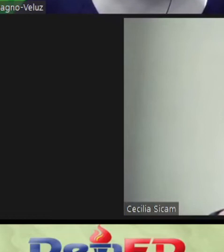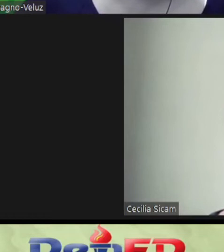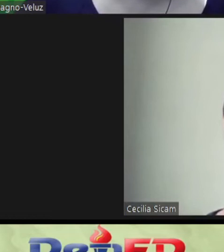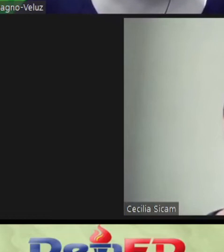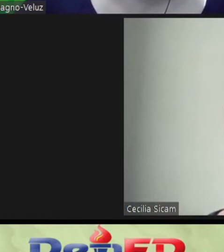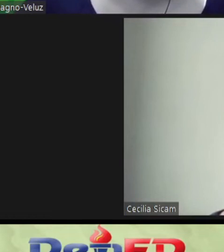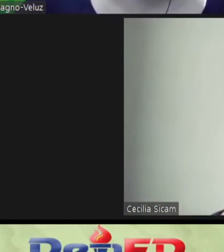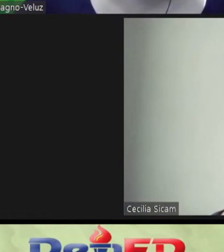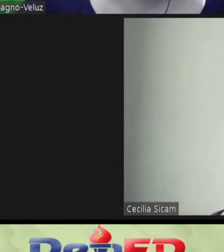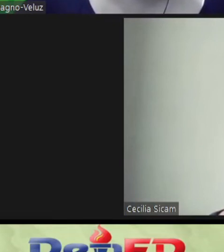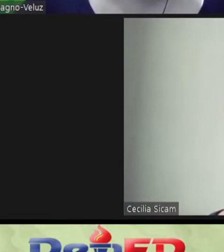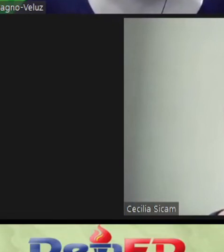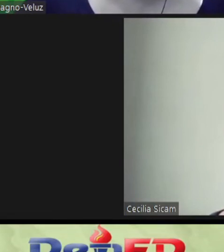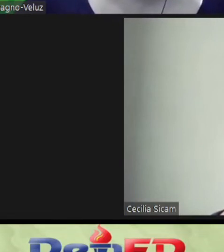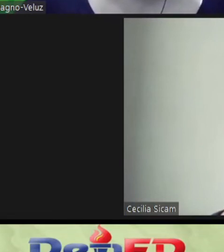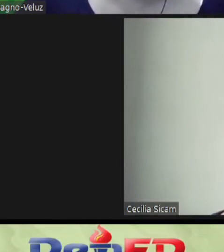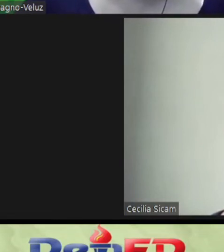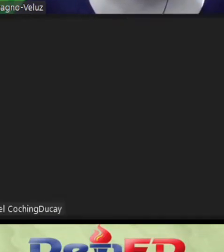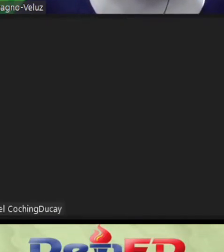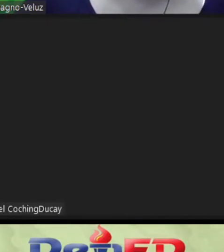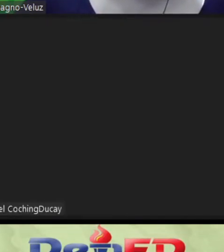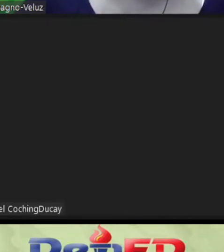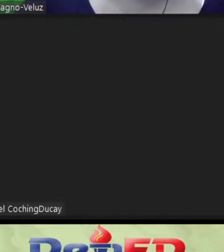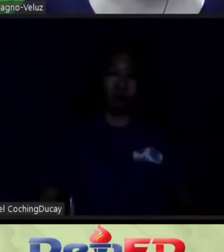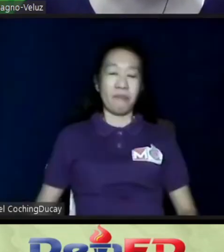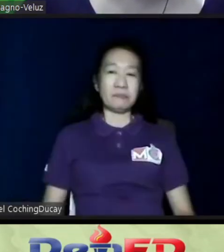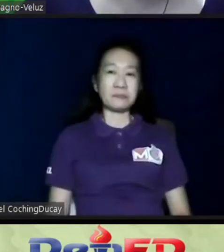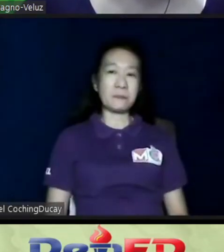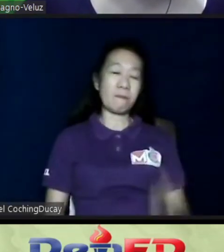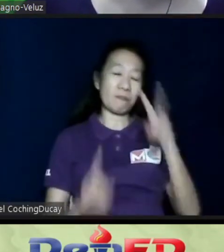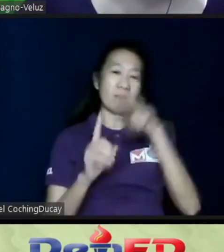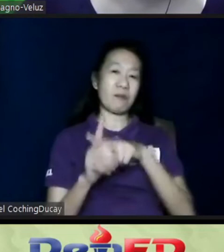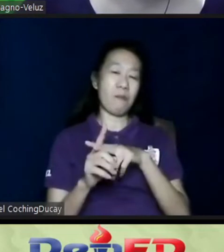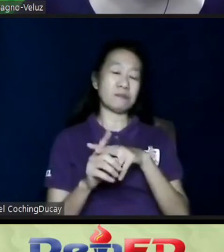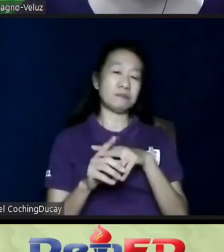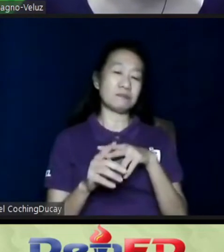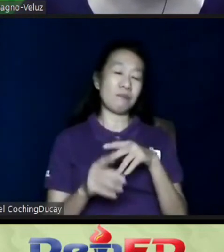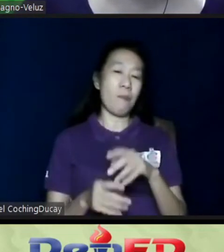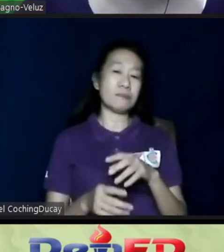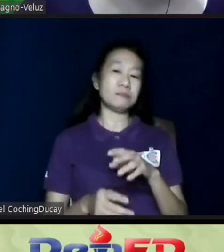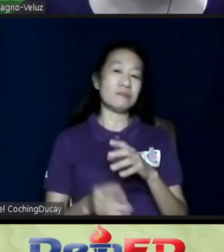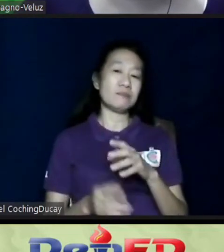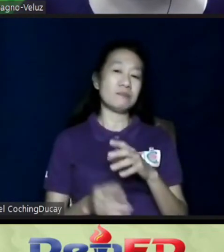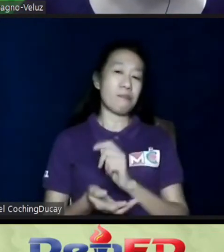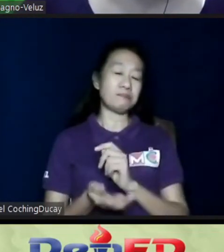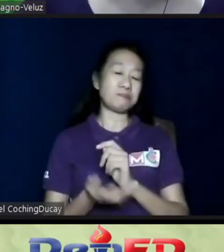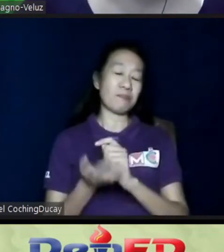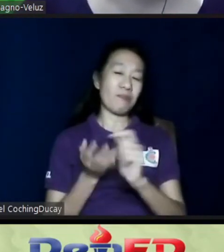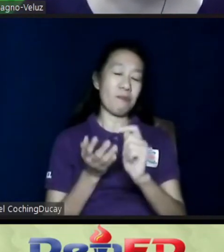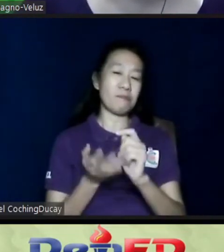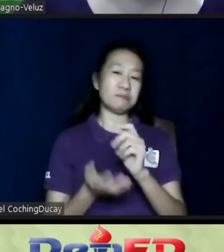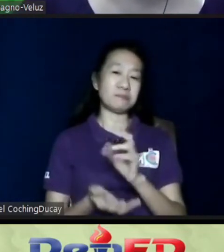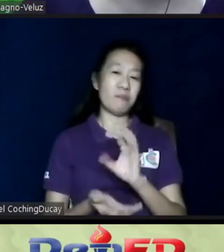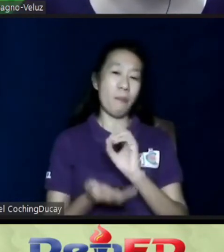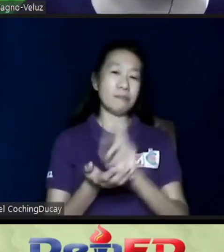paano sila mag-market, na-apply yung picnics ng speech therapist, ng occupational therapist, and